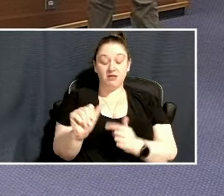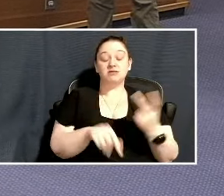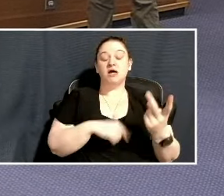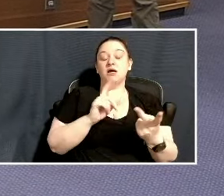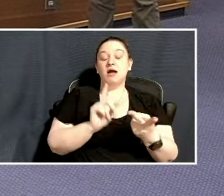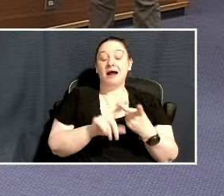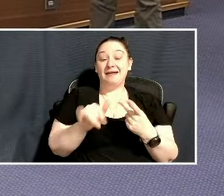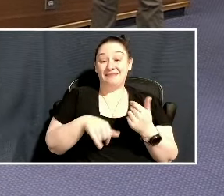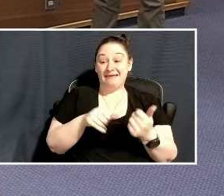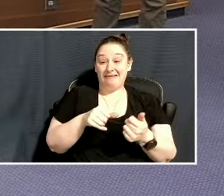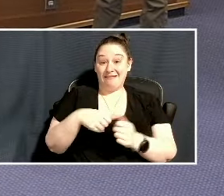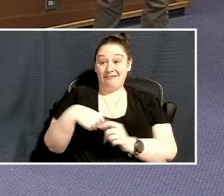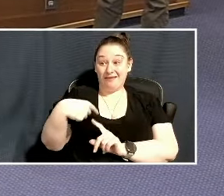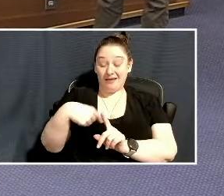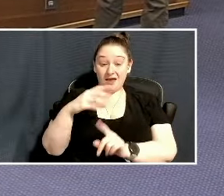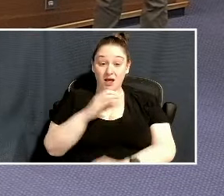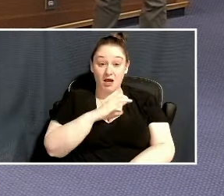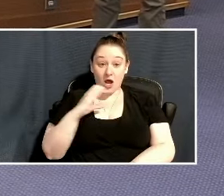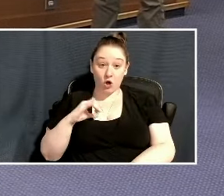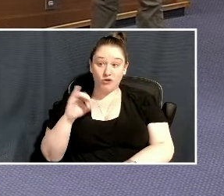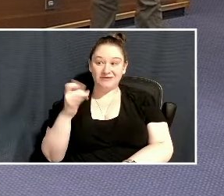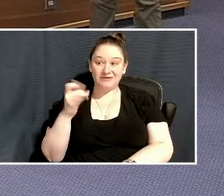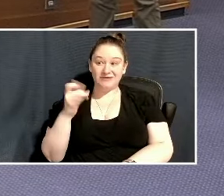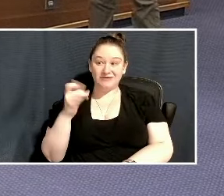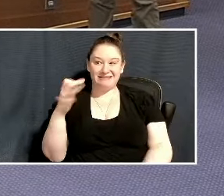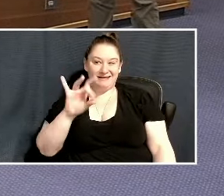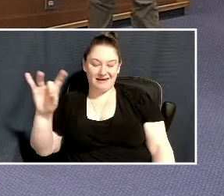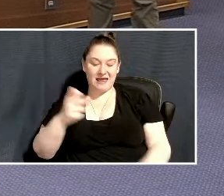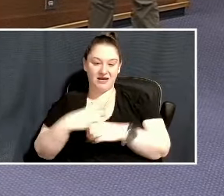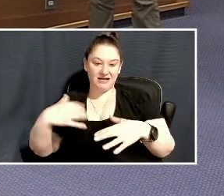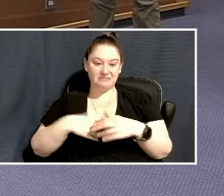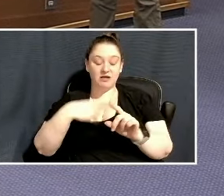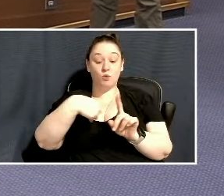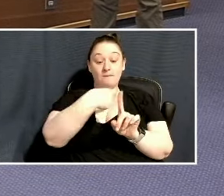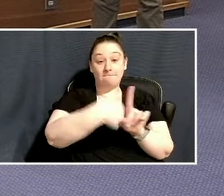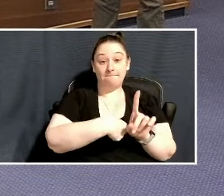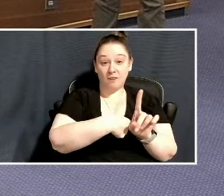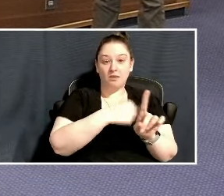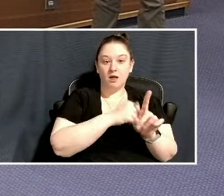to a month. And whereas the 2023 theme,